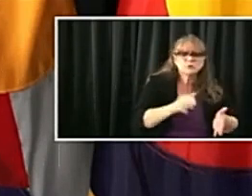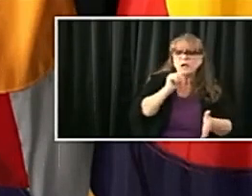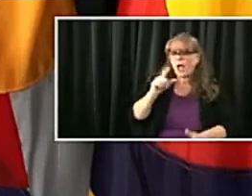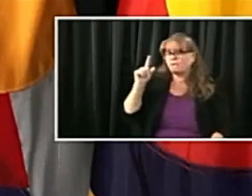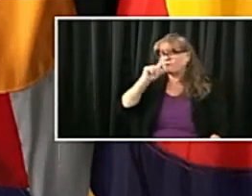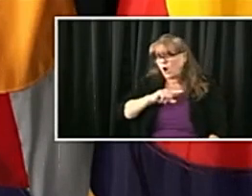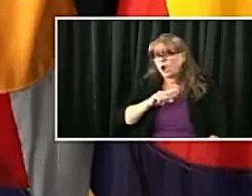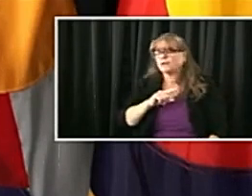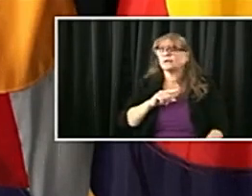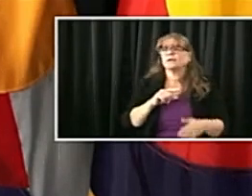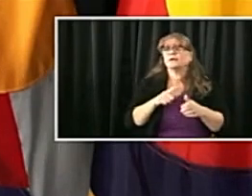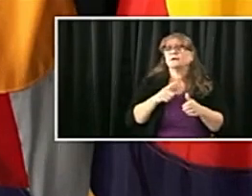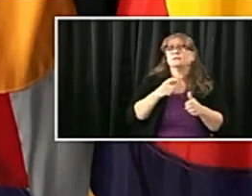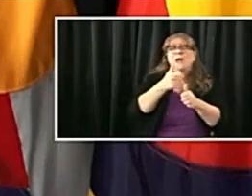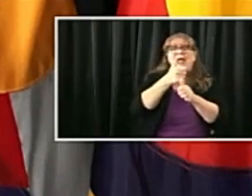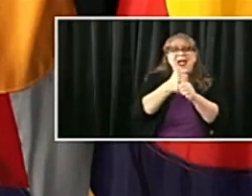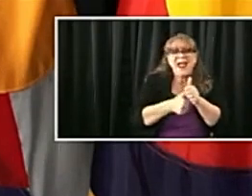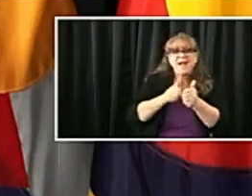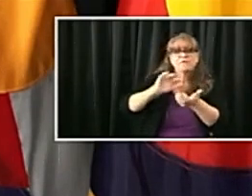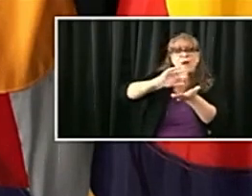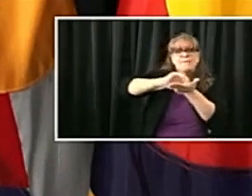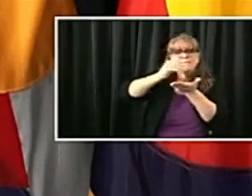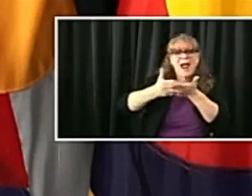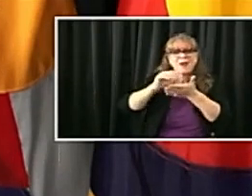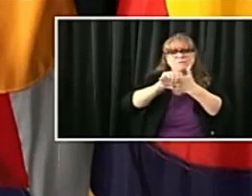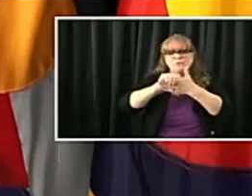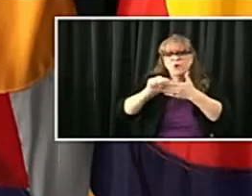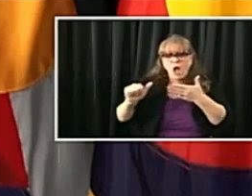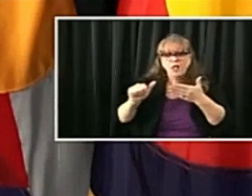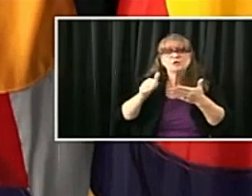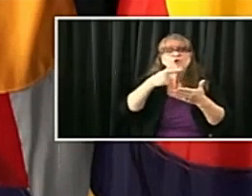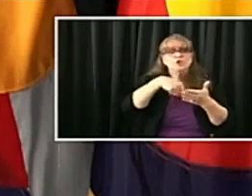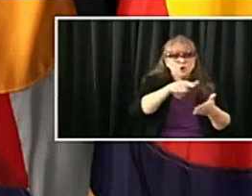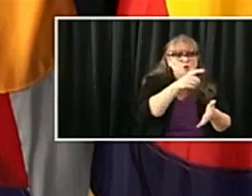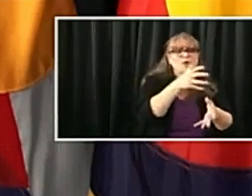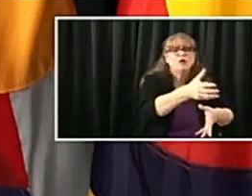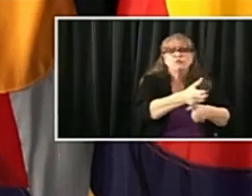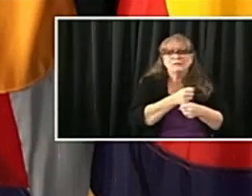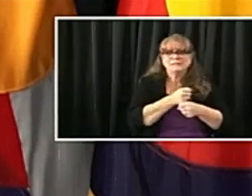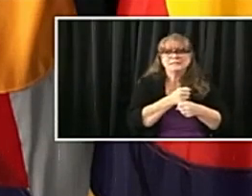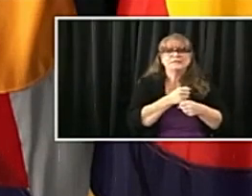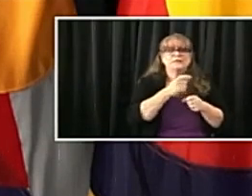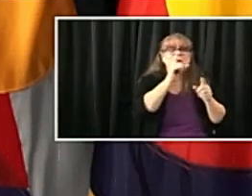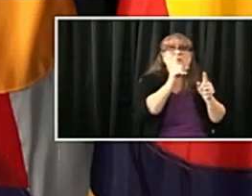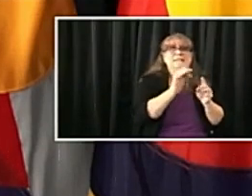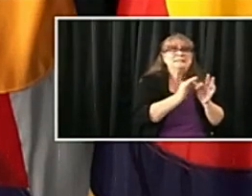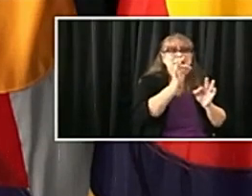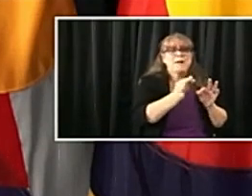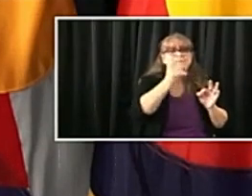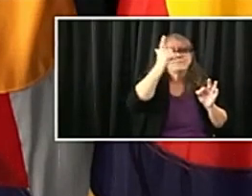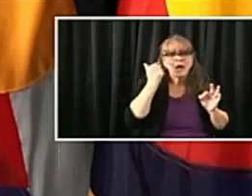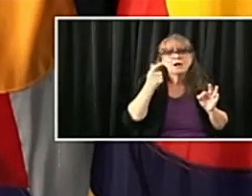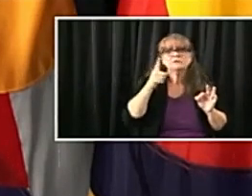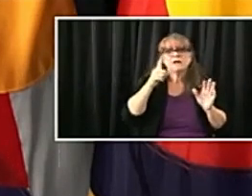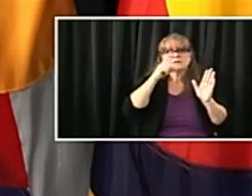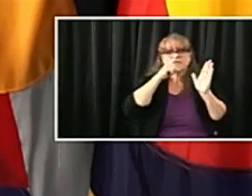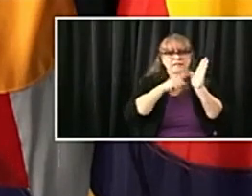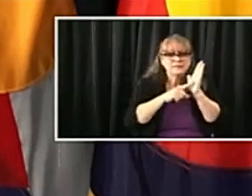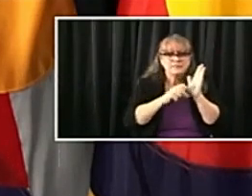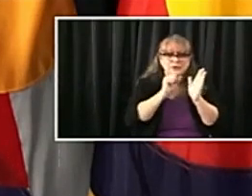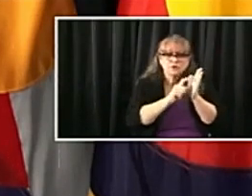get. And if it was delayed because of a malicious act of a criminal who tried to defraud you of